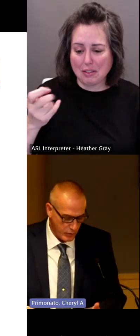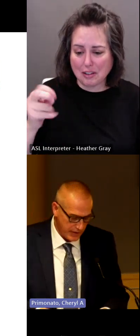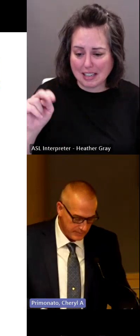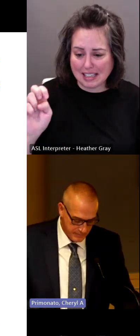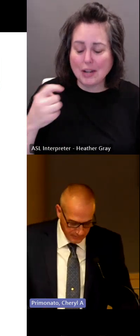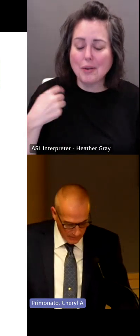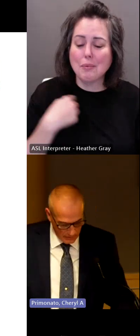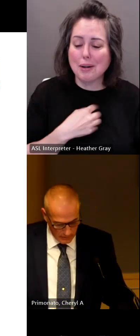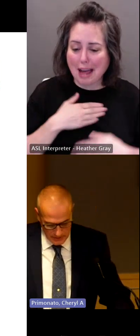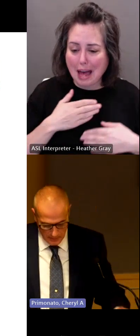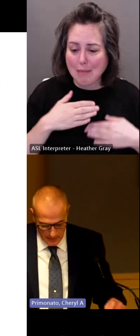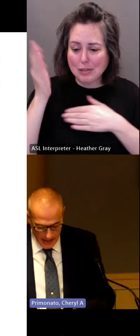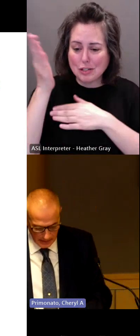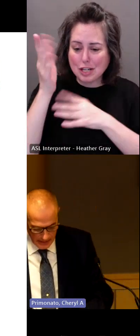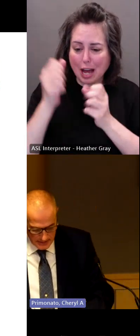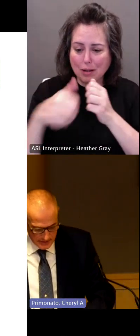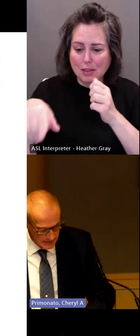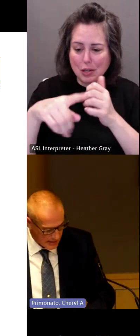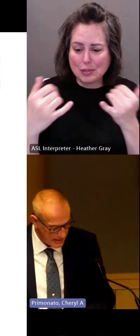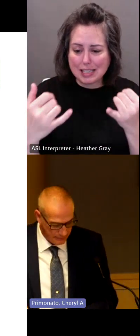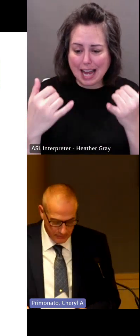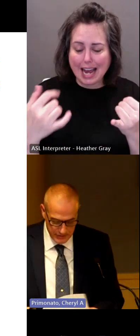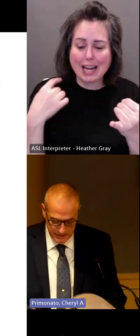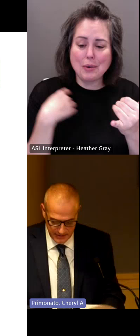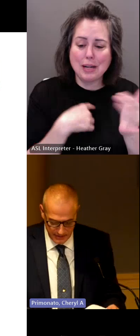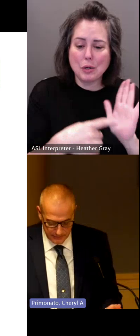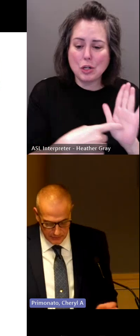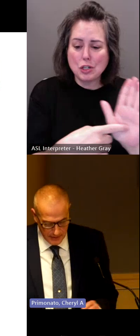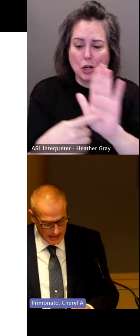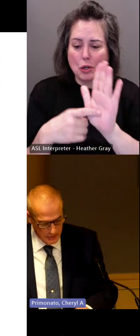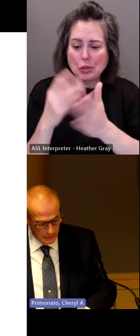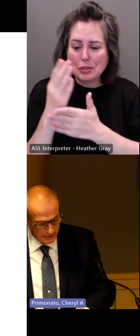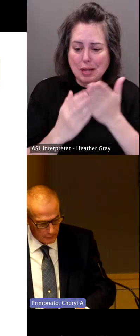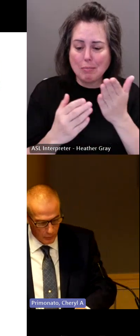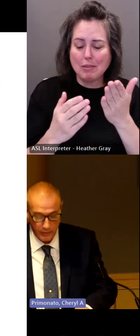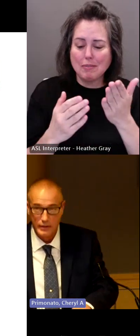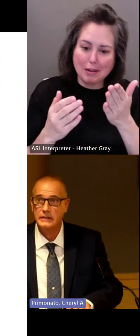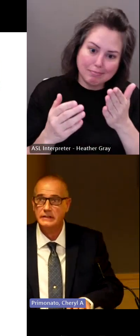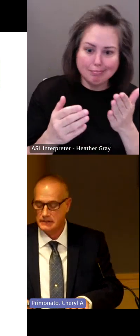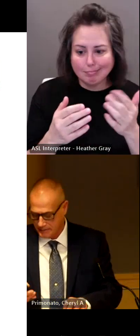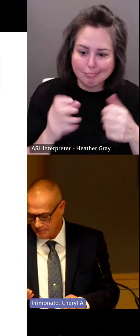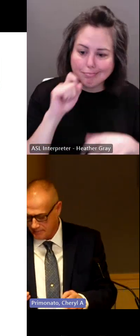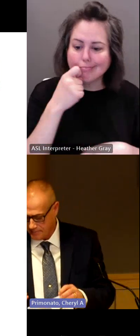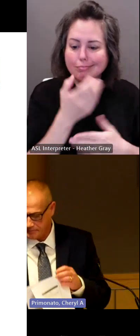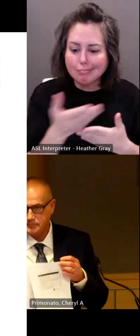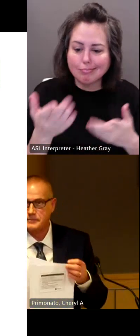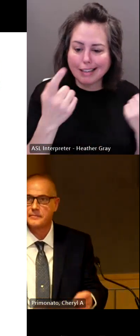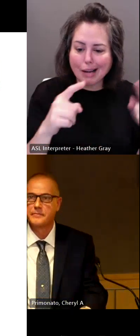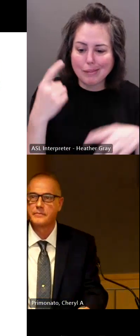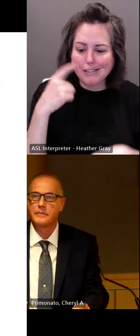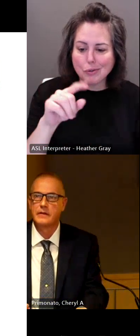with you this morning on some of the highlights and efforts of 2024.